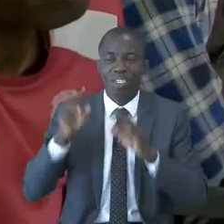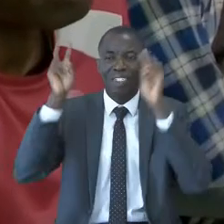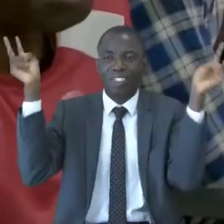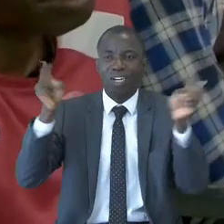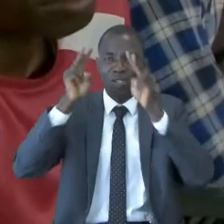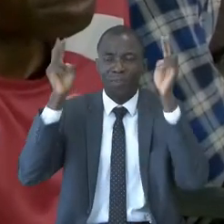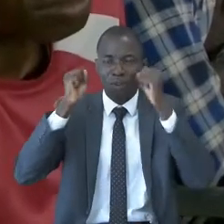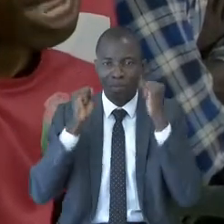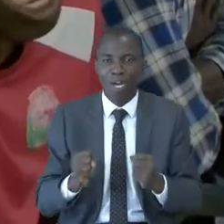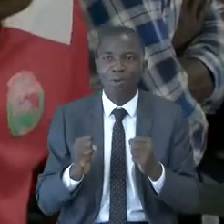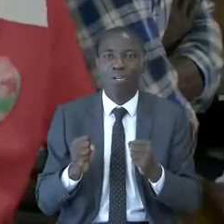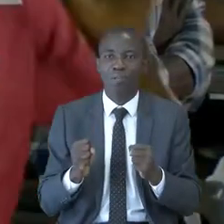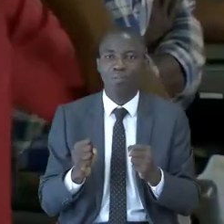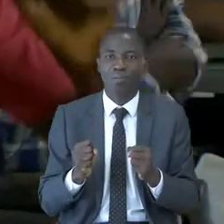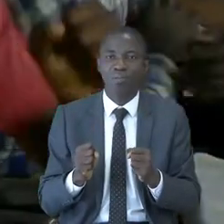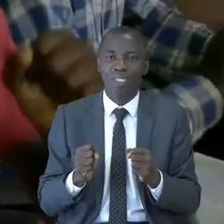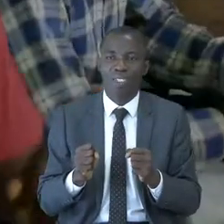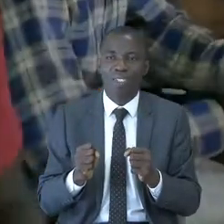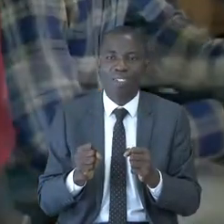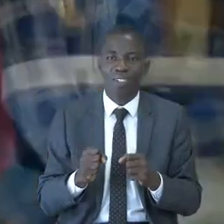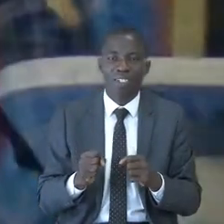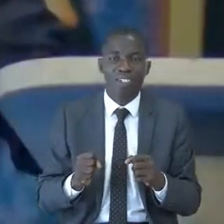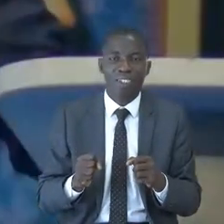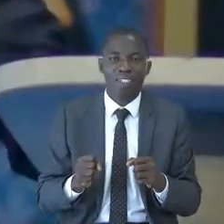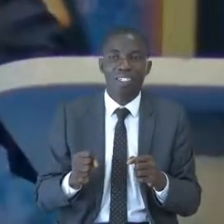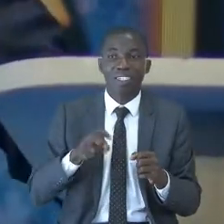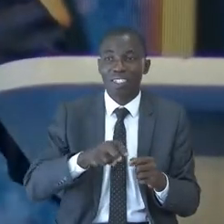Triumphant power. Travel about